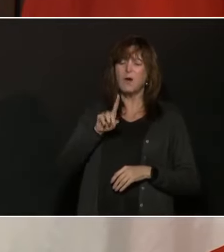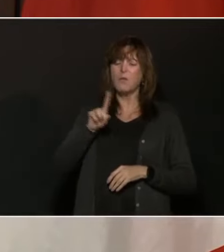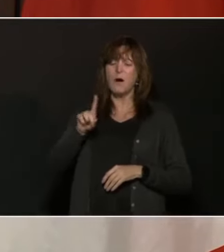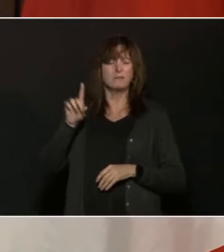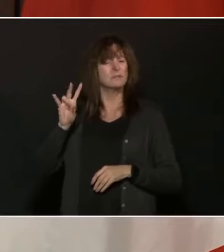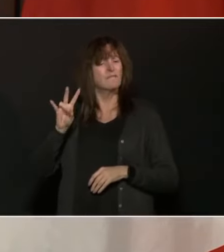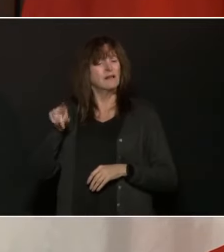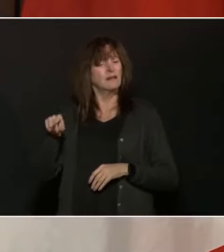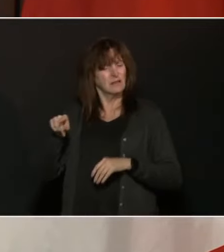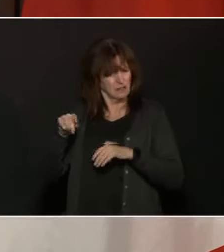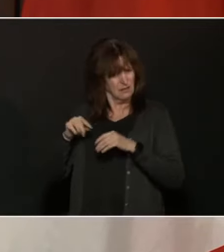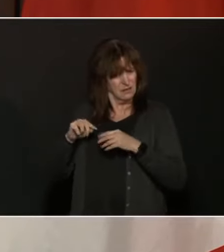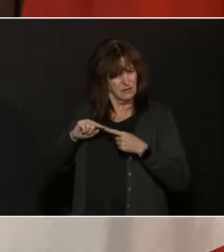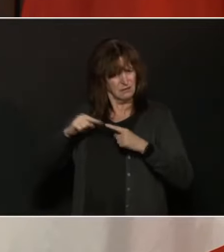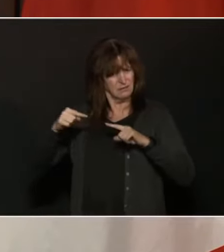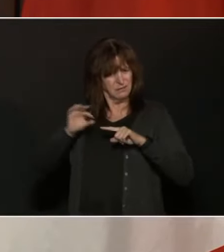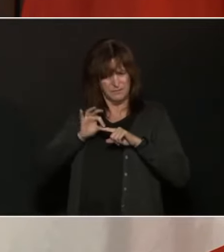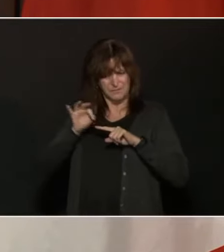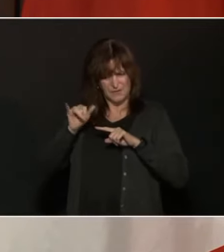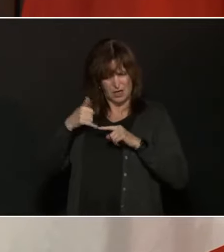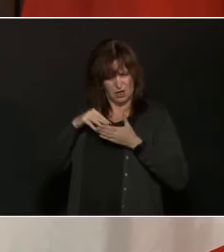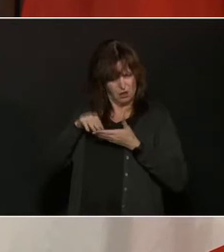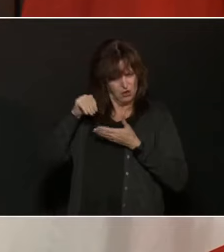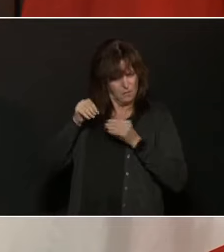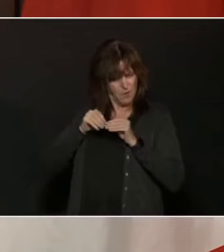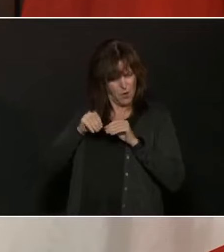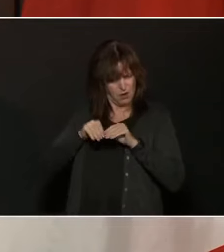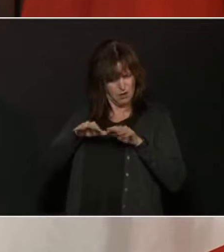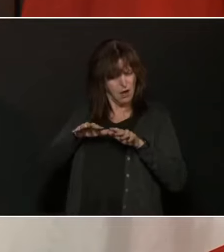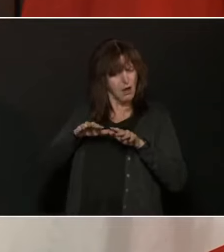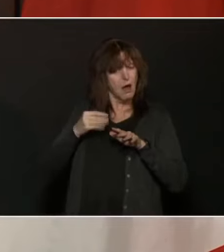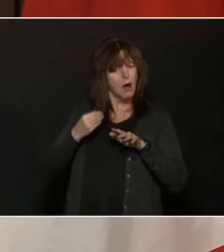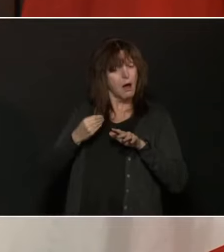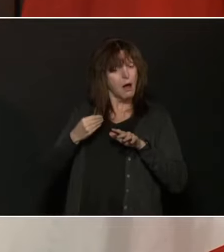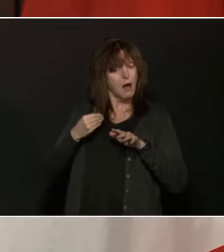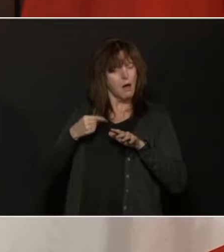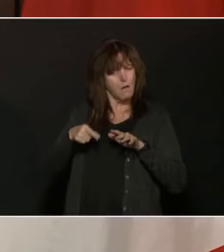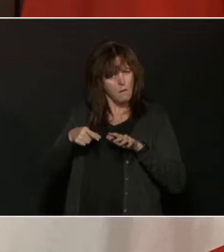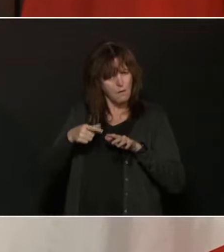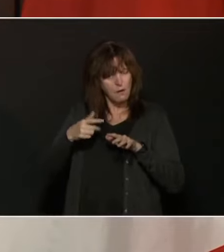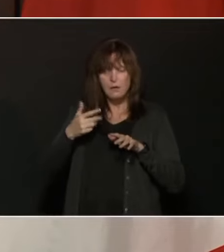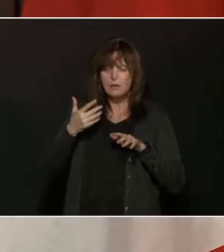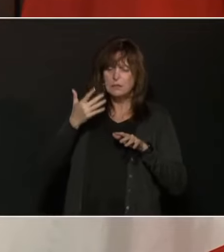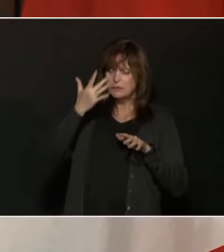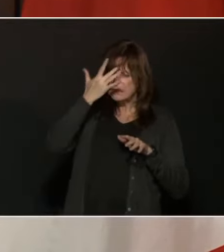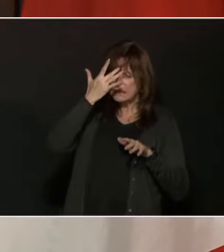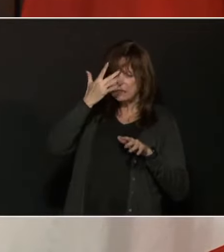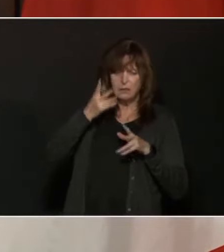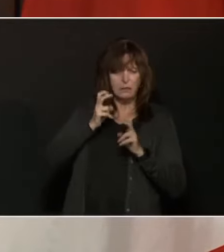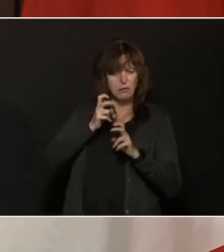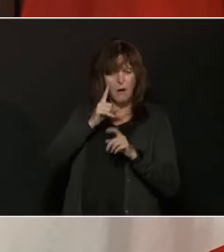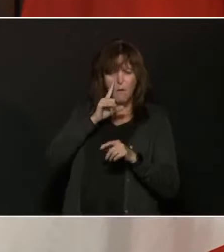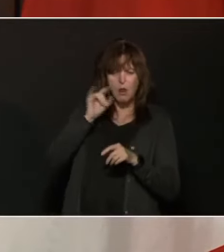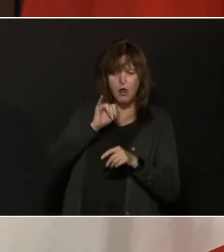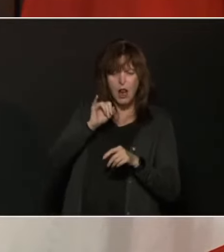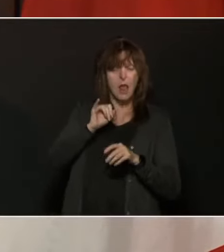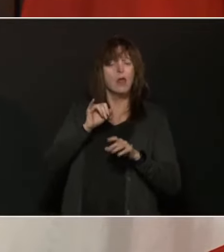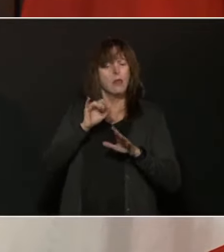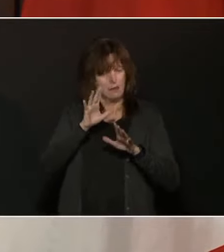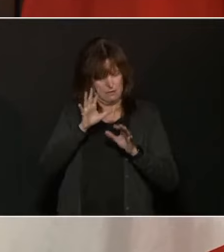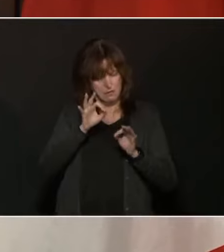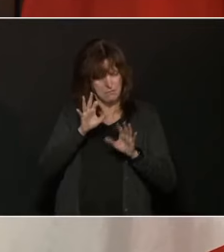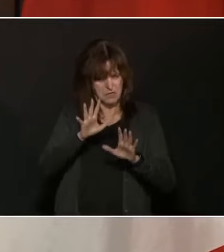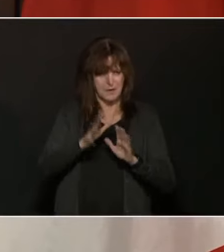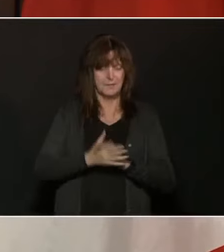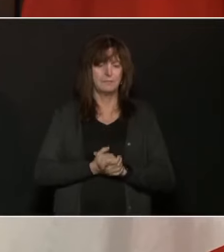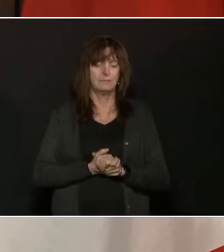clear evidence that's here now, and how it makes people sick. We'll talk about all this today, but I want to make sure that we're all on the same